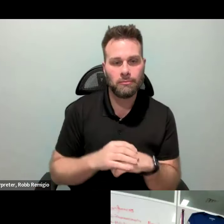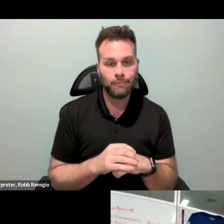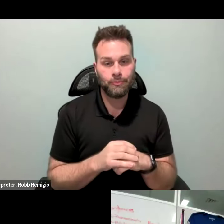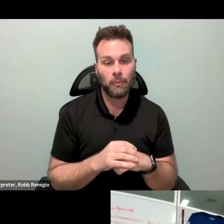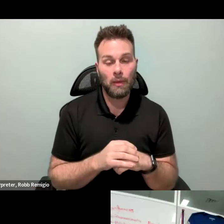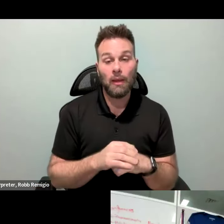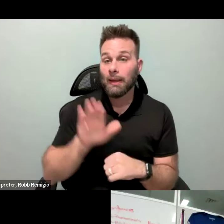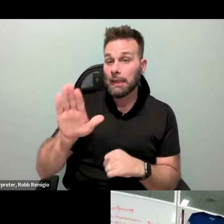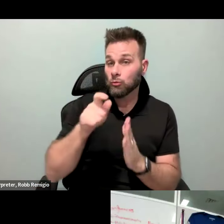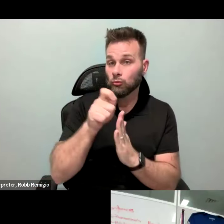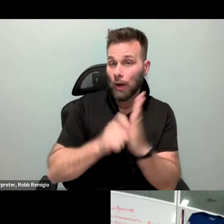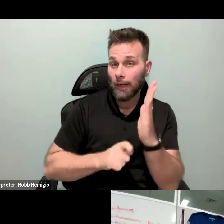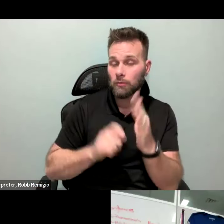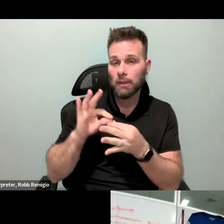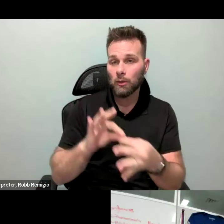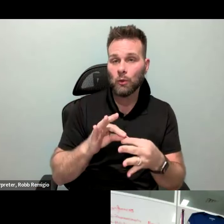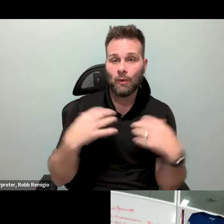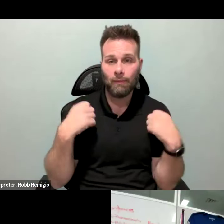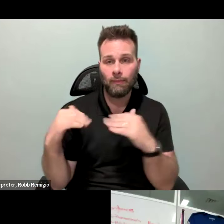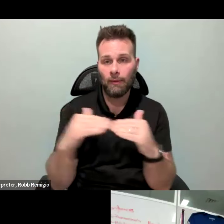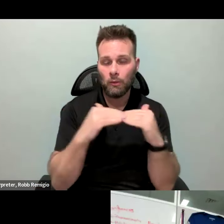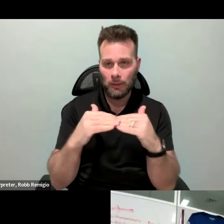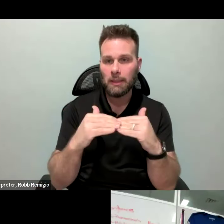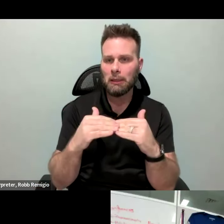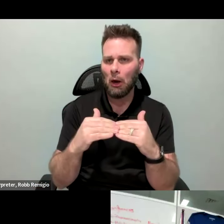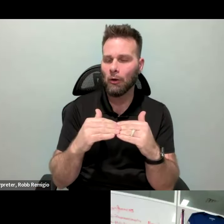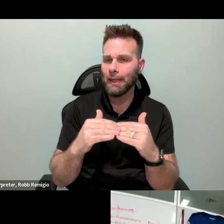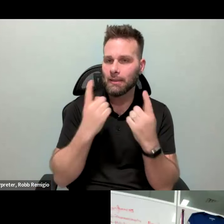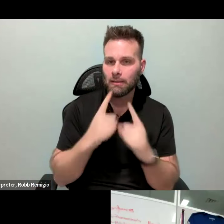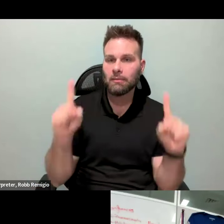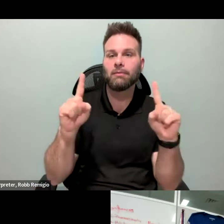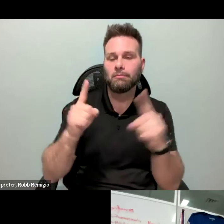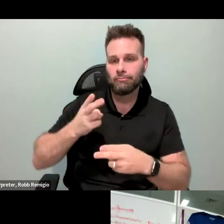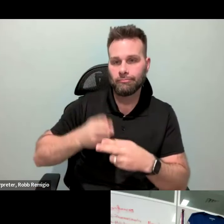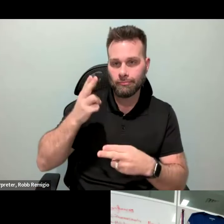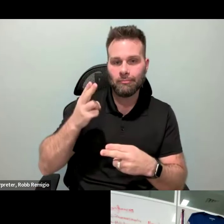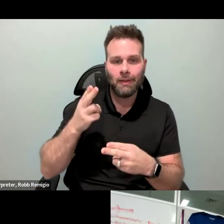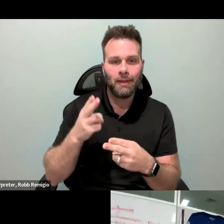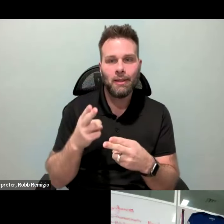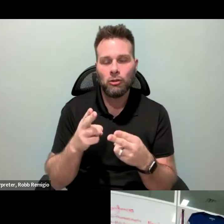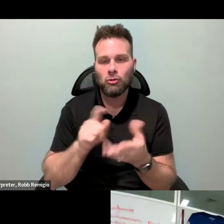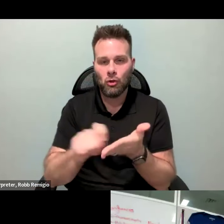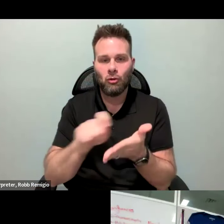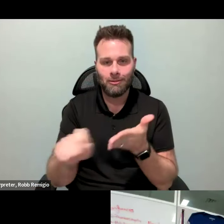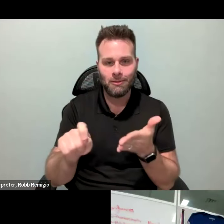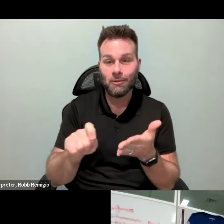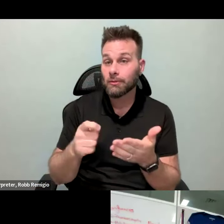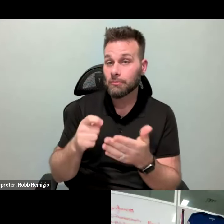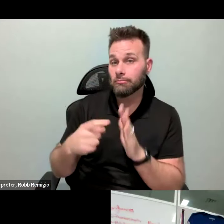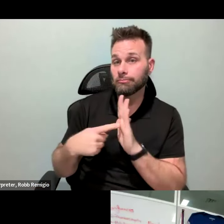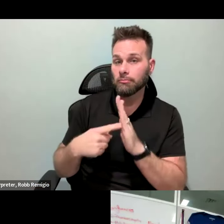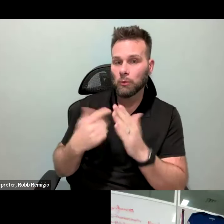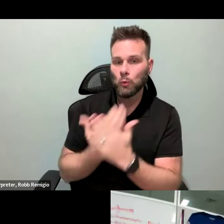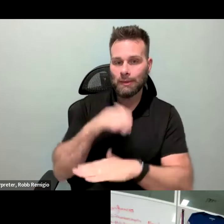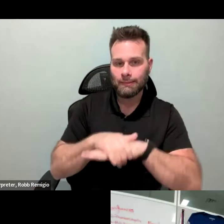writings on health equity are in notable journals like the New England Journal of Medicine. National